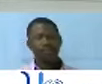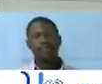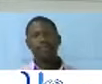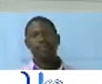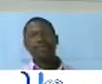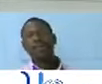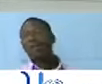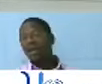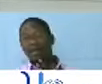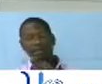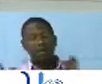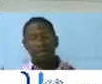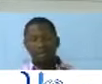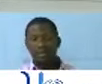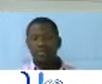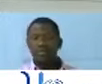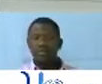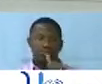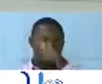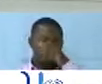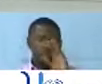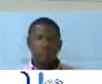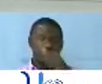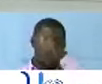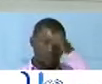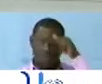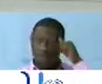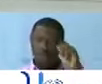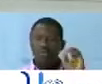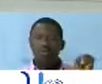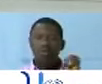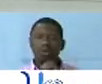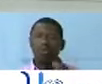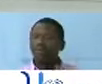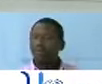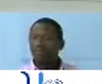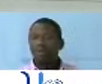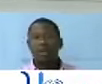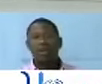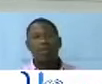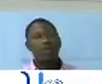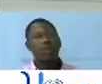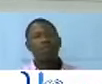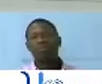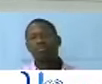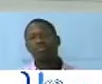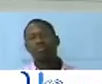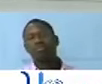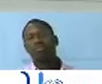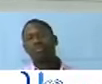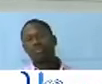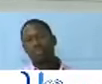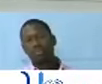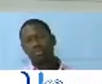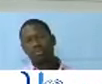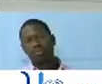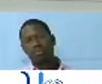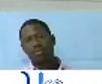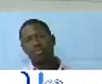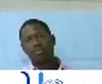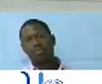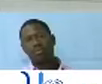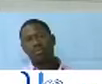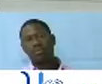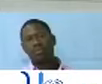Free to discharge its functions without fear. Tété men nak ñu mëna daldi doxal nak seen liggéey tété men du ci am ben